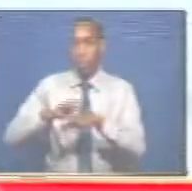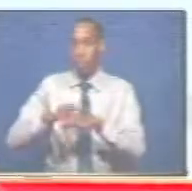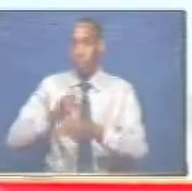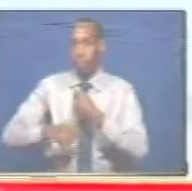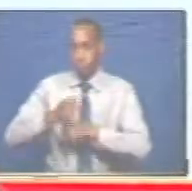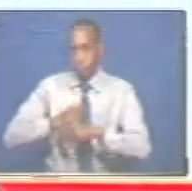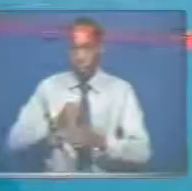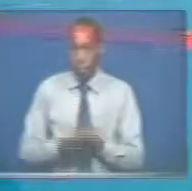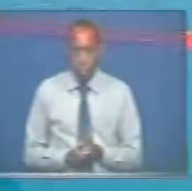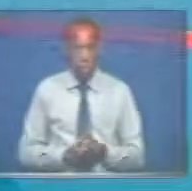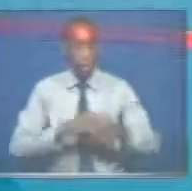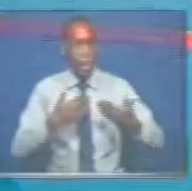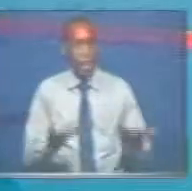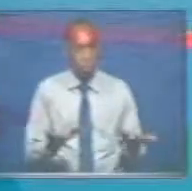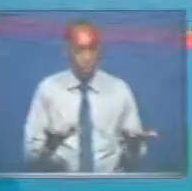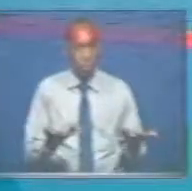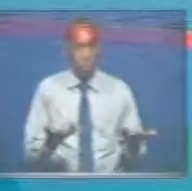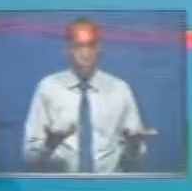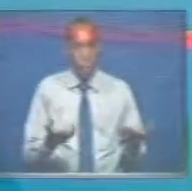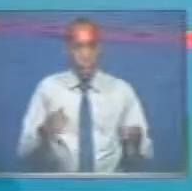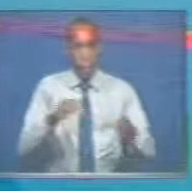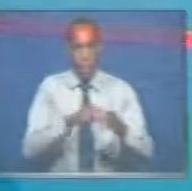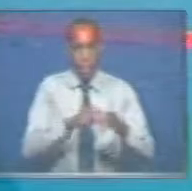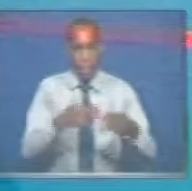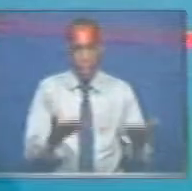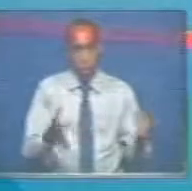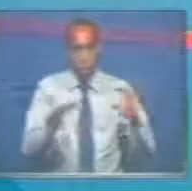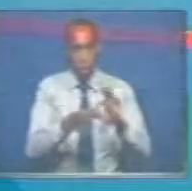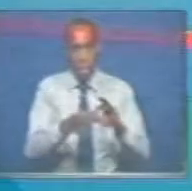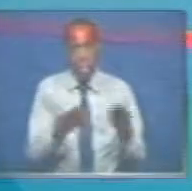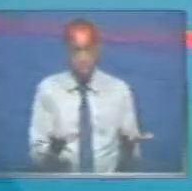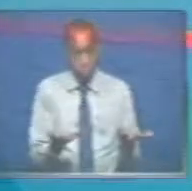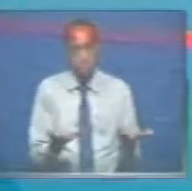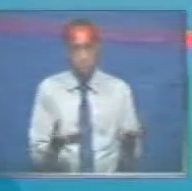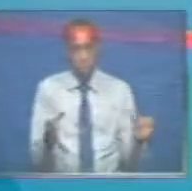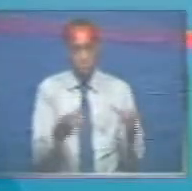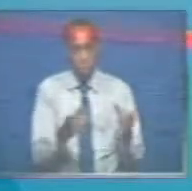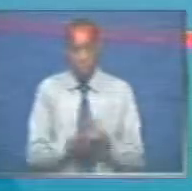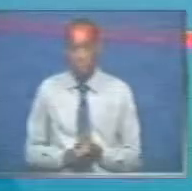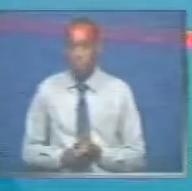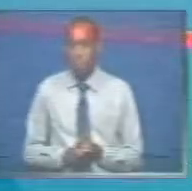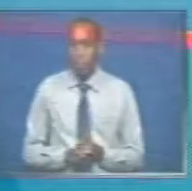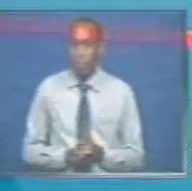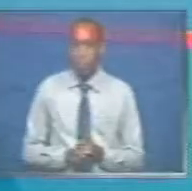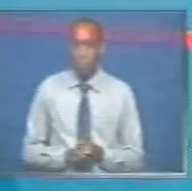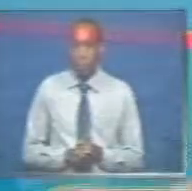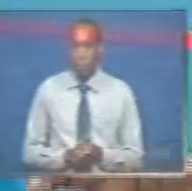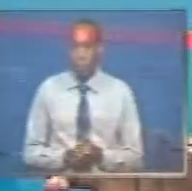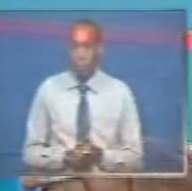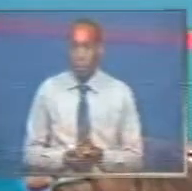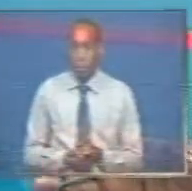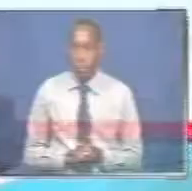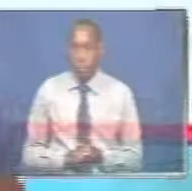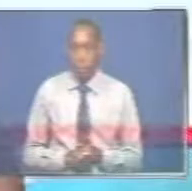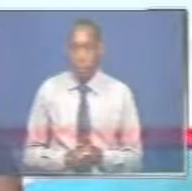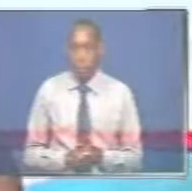Yes. So how exactly does, let's say, the membership, how do you join the, you know, the group? There is a